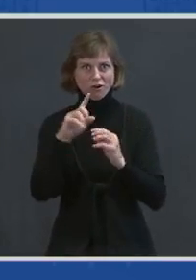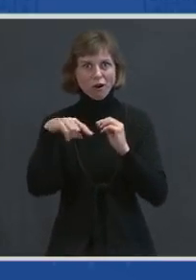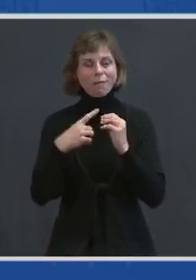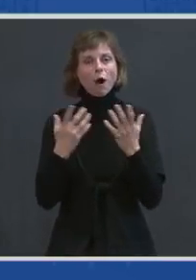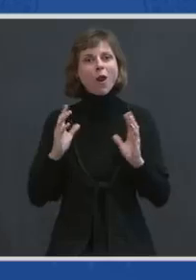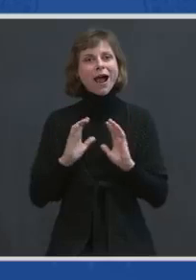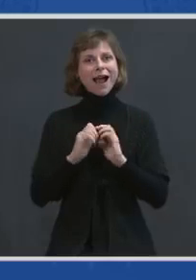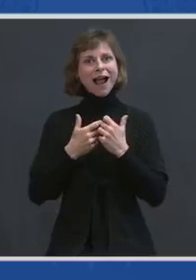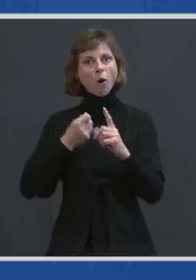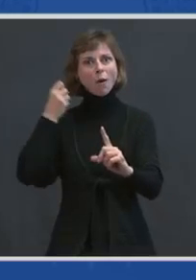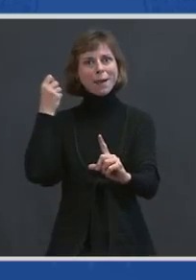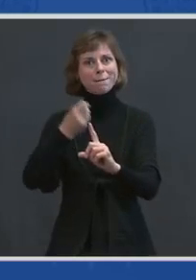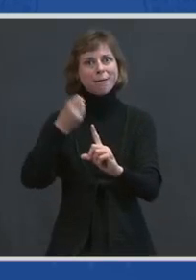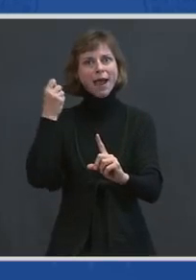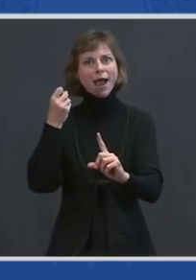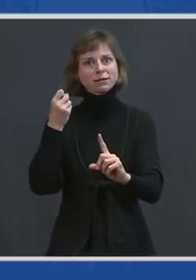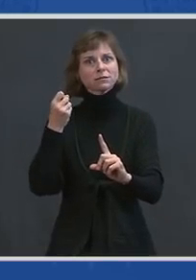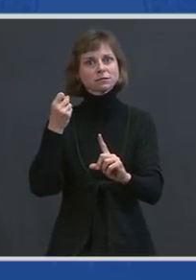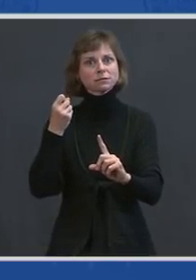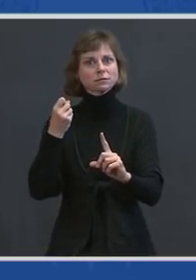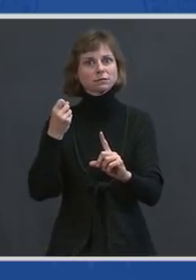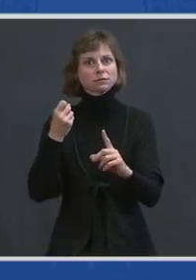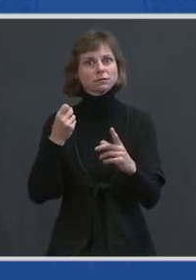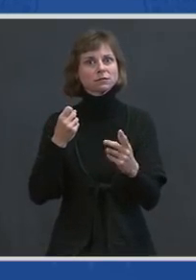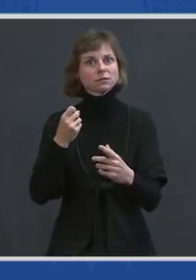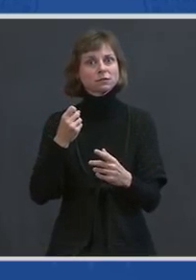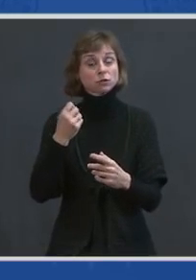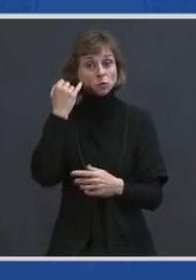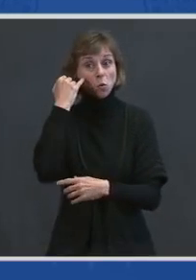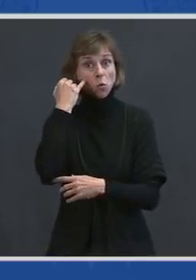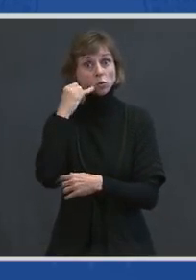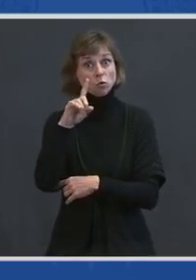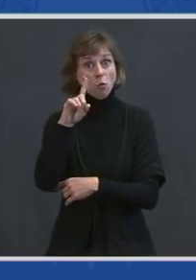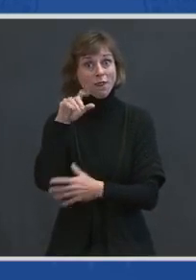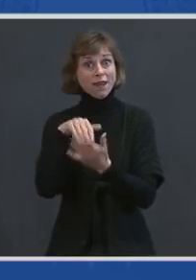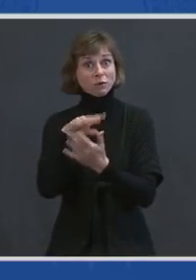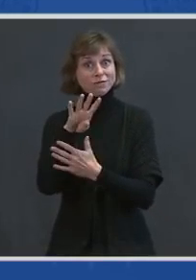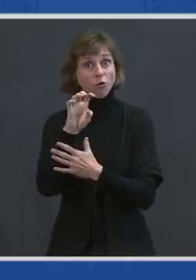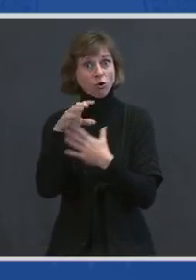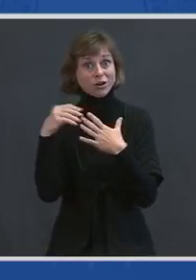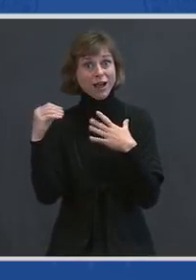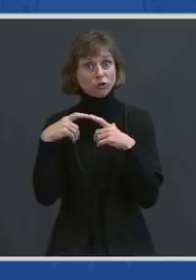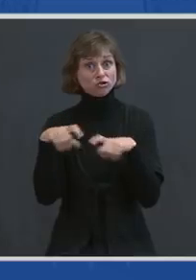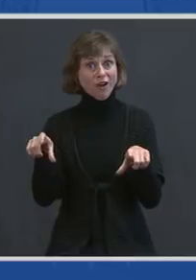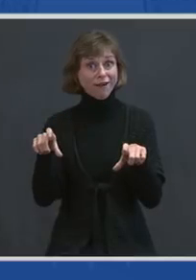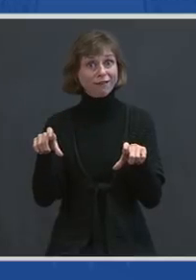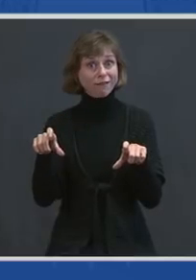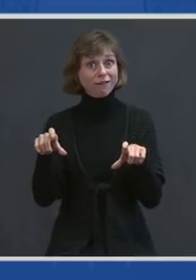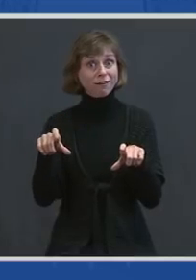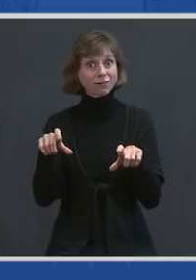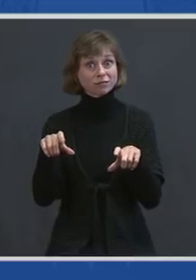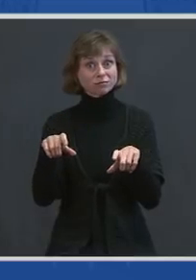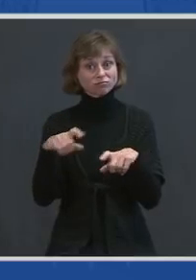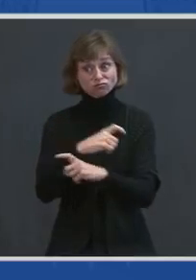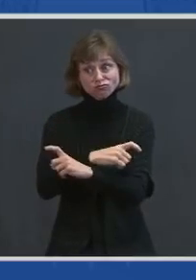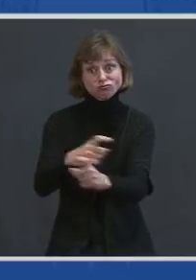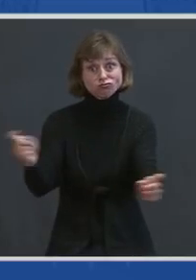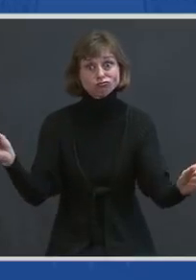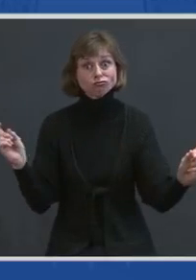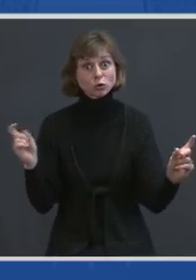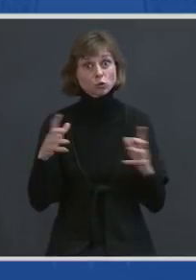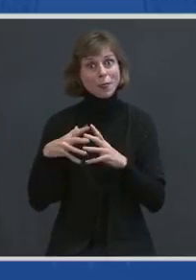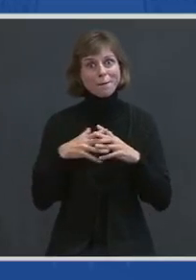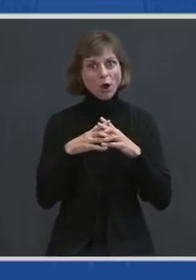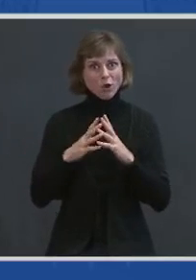impact of the $1,400 that our plan has for every American out there, and to